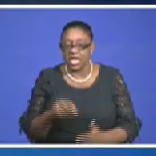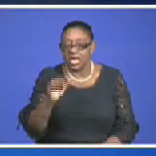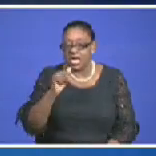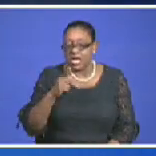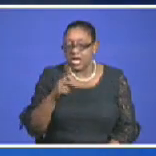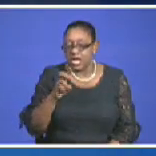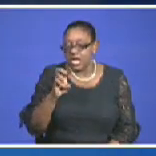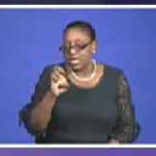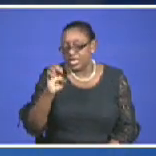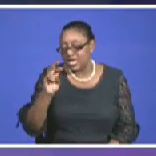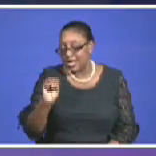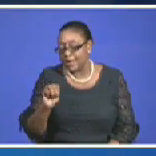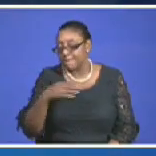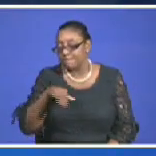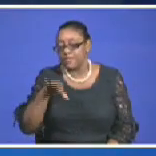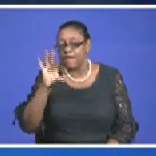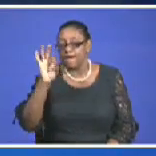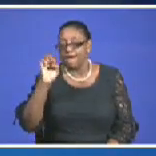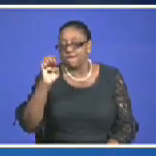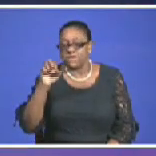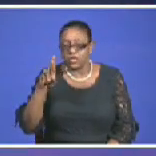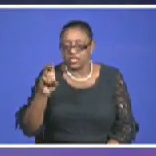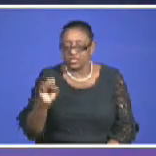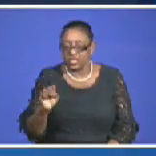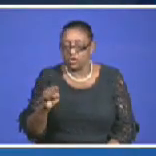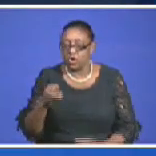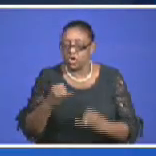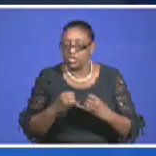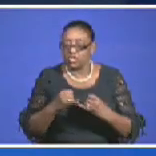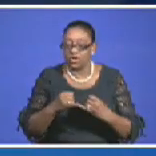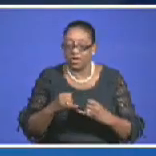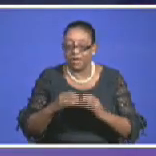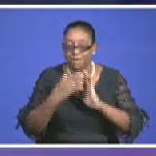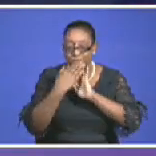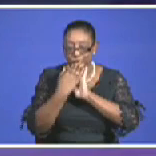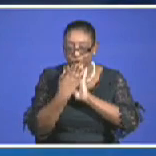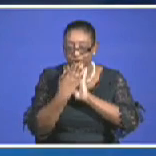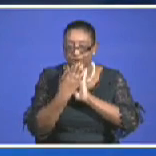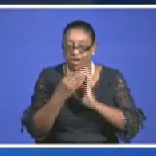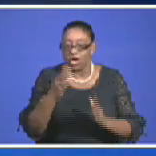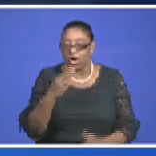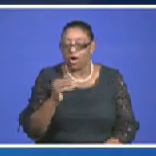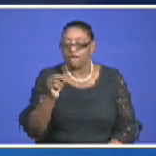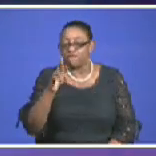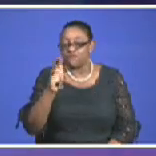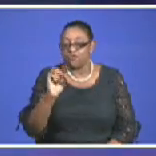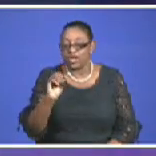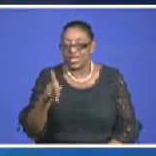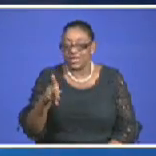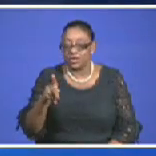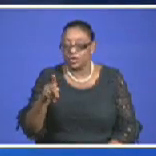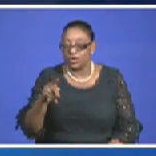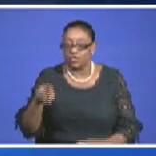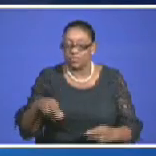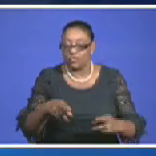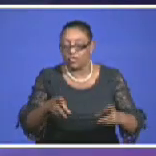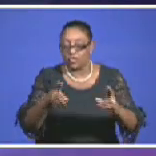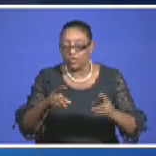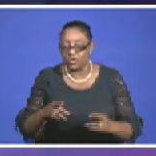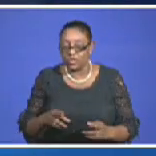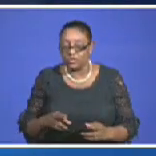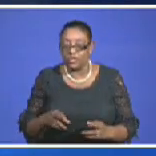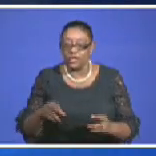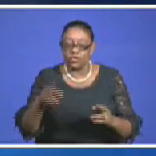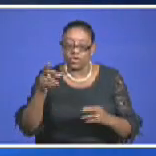Detectives also need your help in locating Akeem Ferguson, also known as Burger, of Rocky Pine Road. Police want to question him for assault